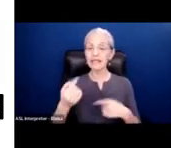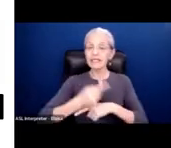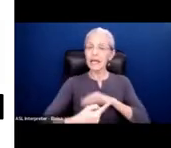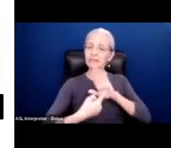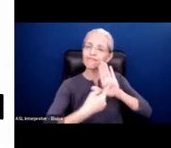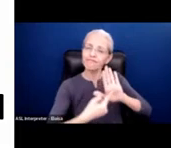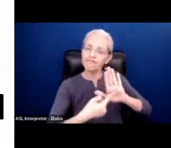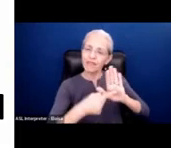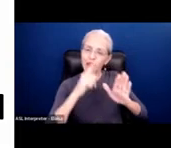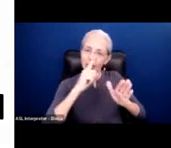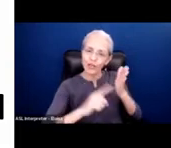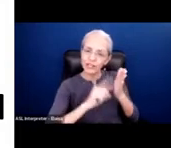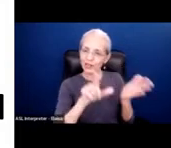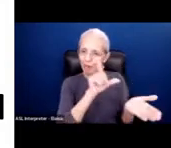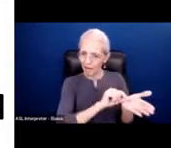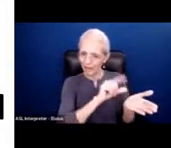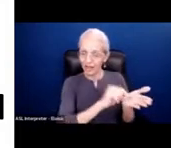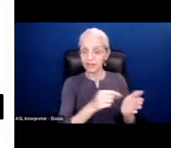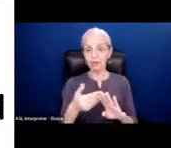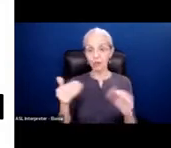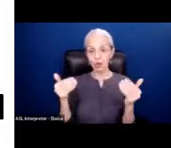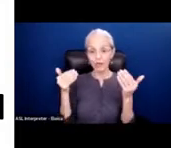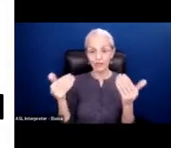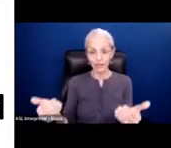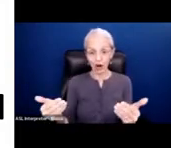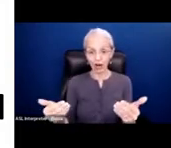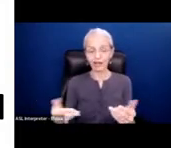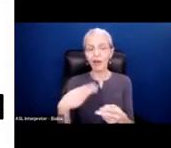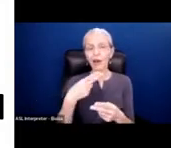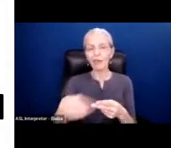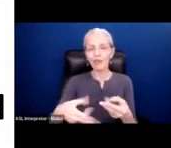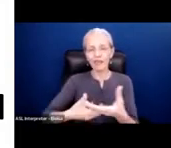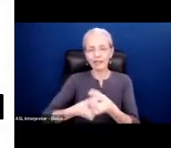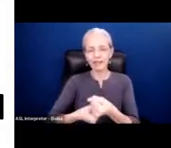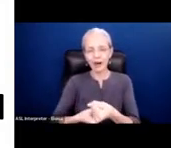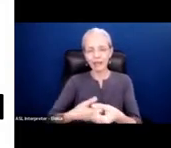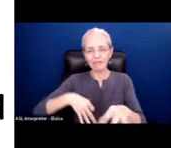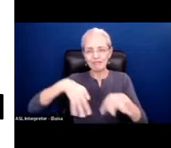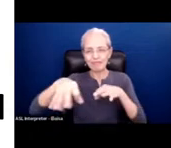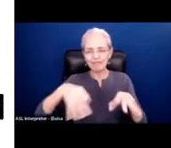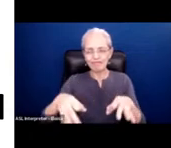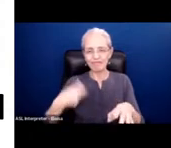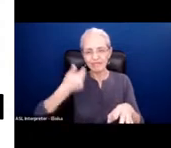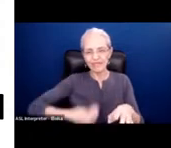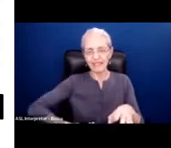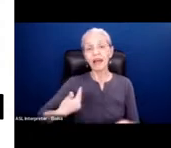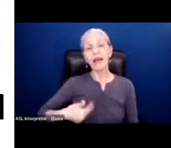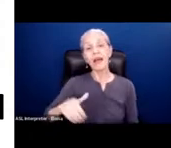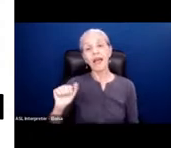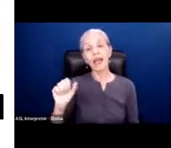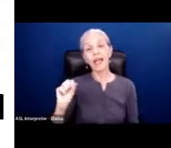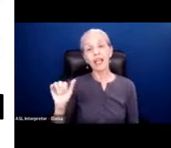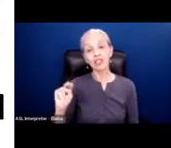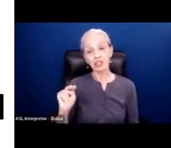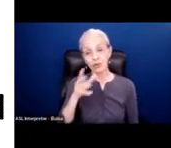recently published. Before I start, I want to just briefly describe what I look like. I'm an Asian woman with short black